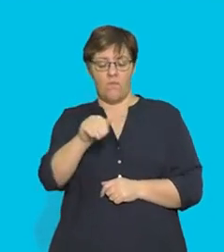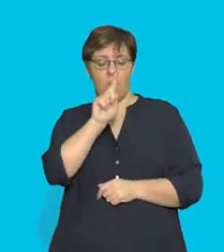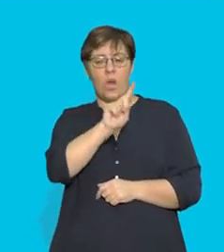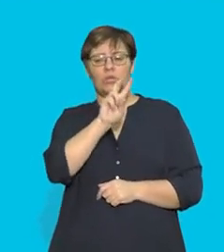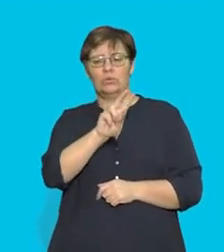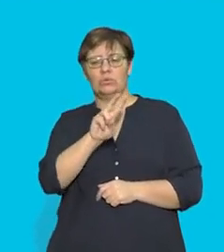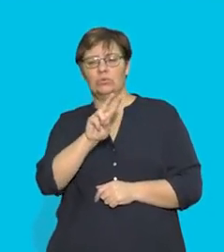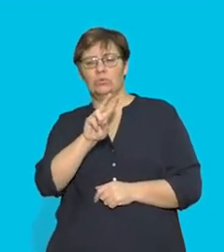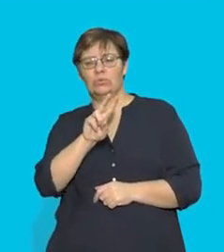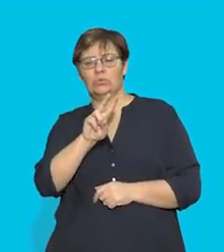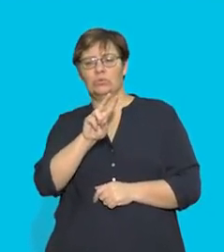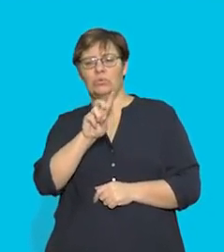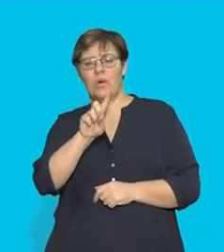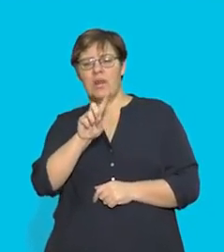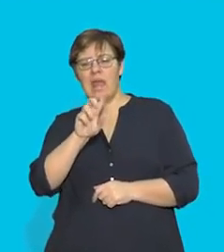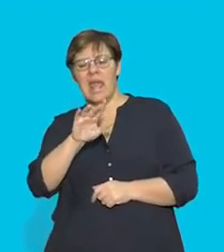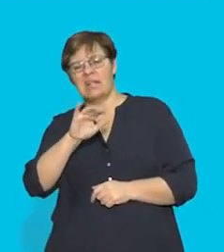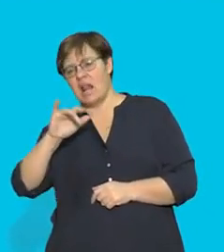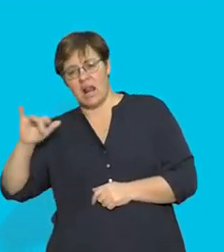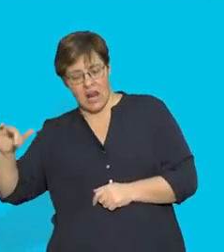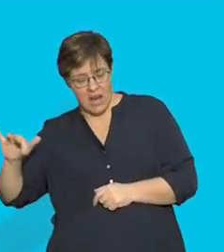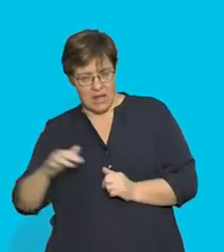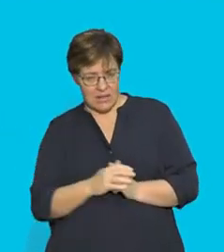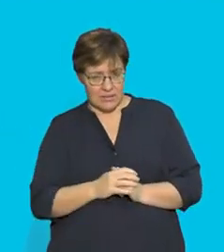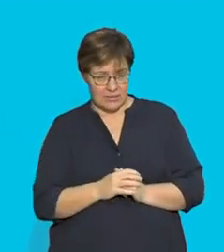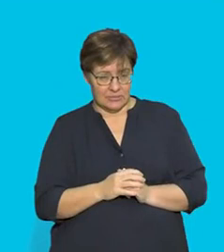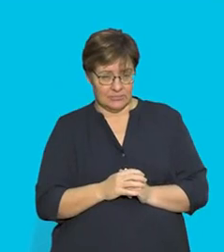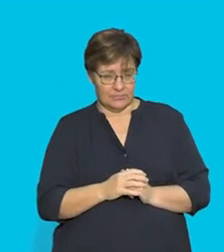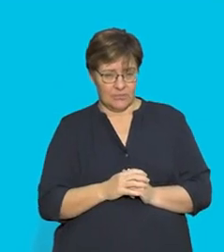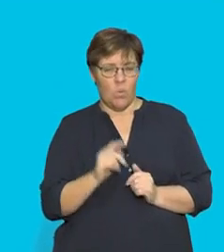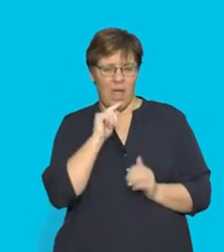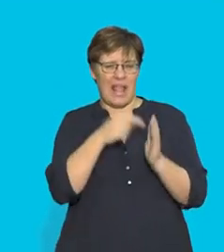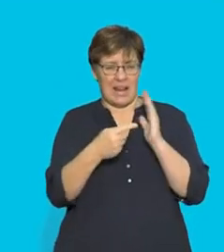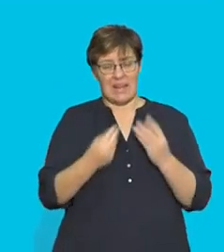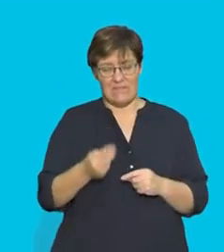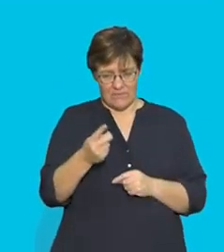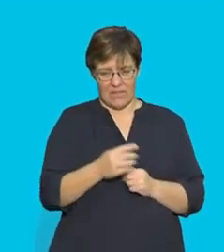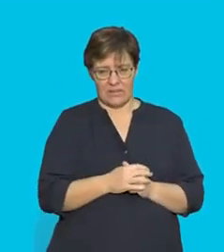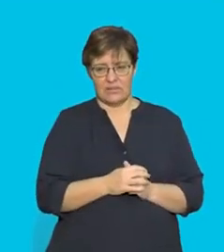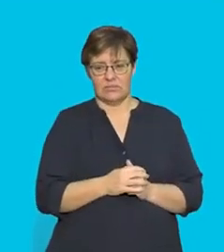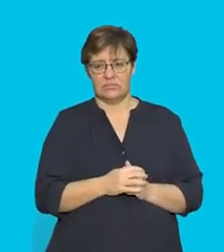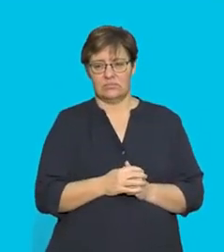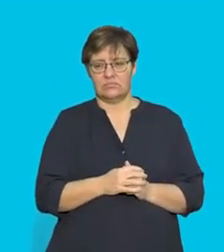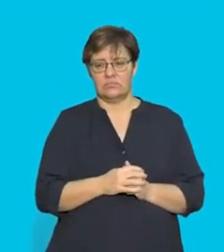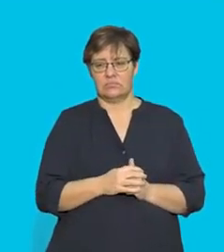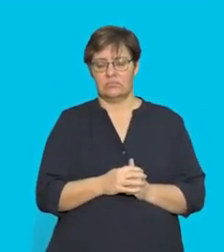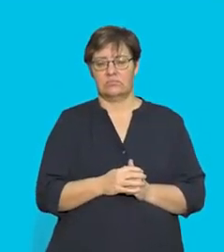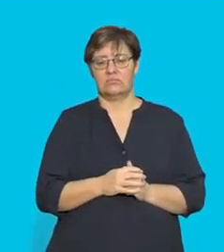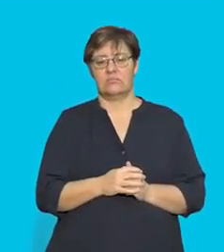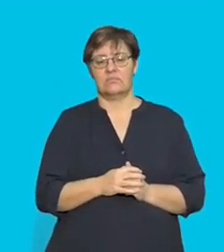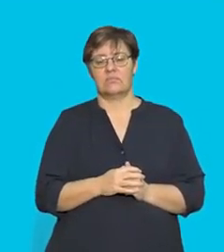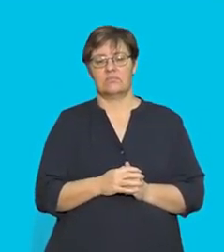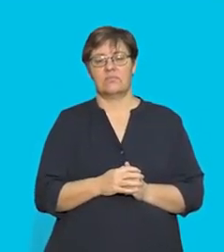this, not 128, actually we're going to use 128, the value that we have in our calculator. Okay, so it's a value that's stored in our